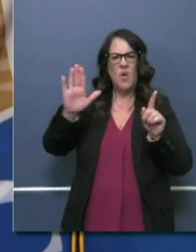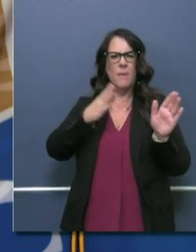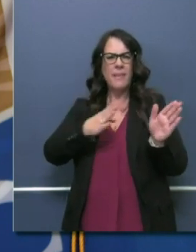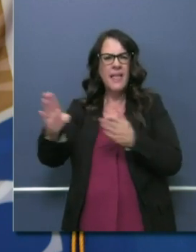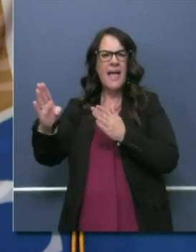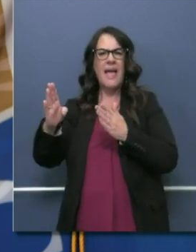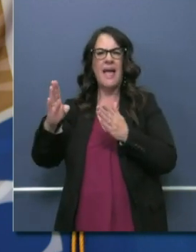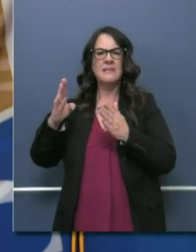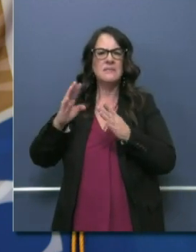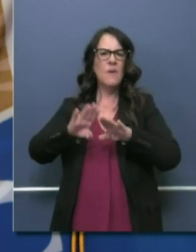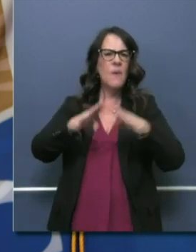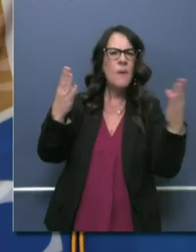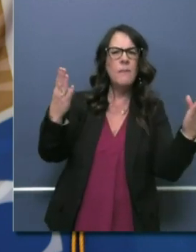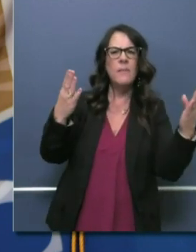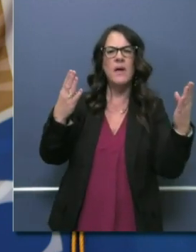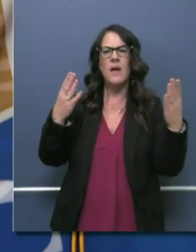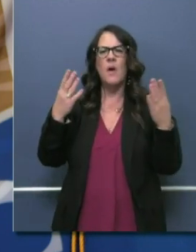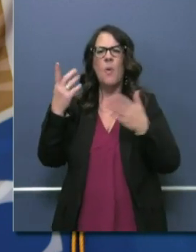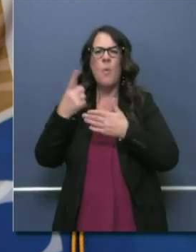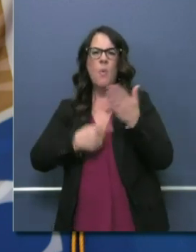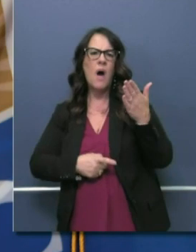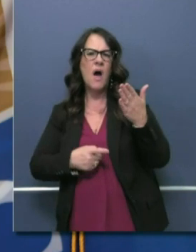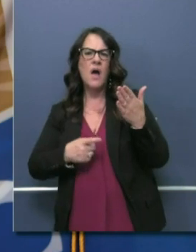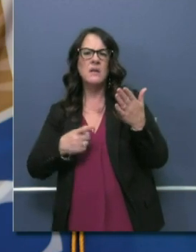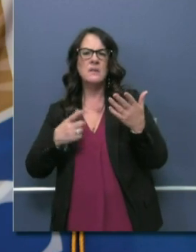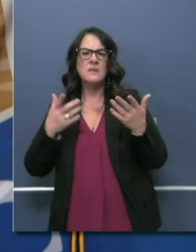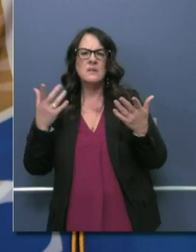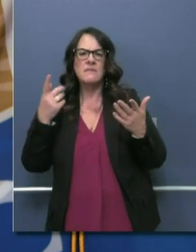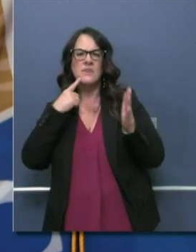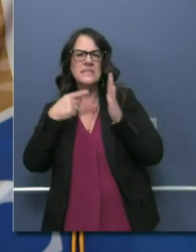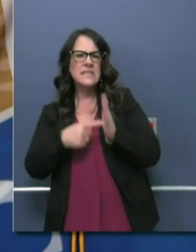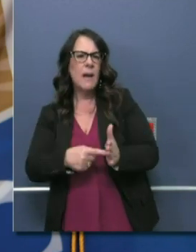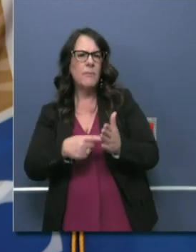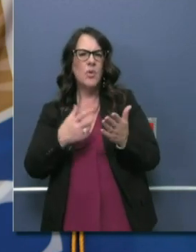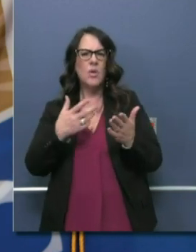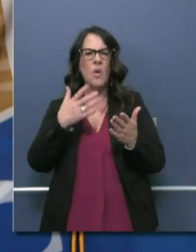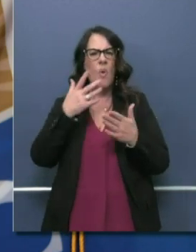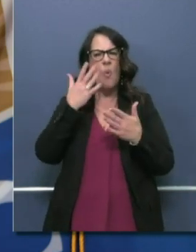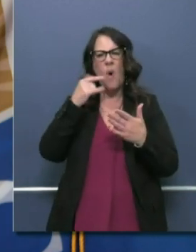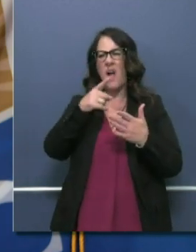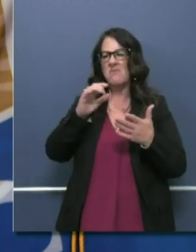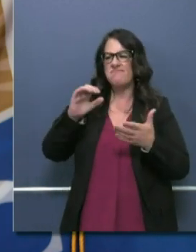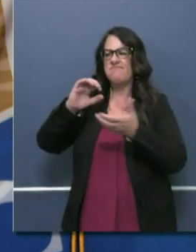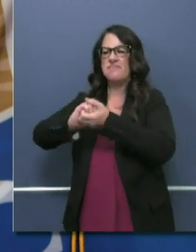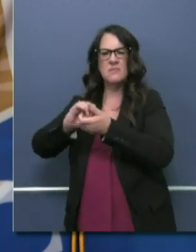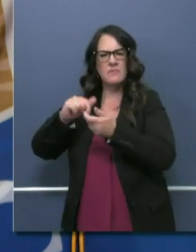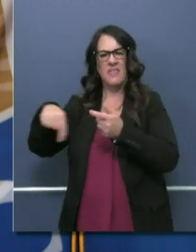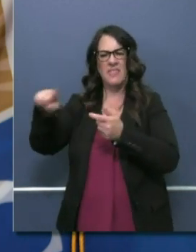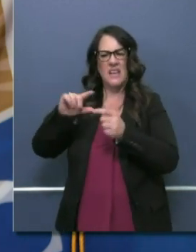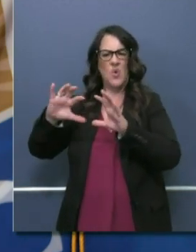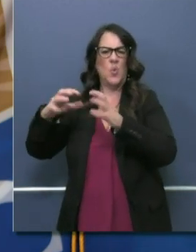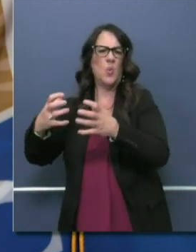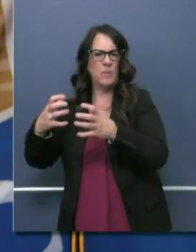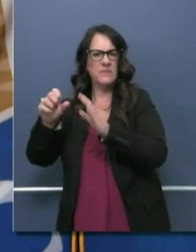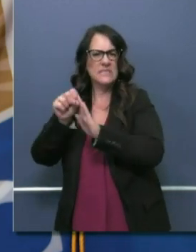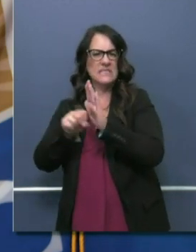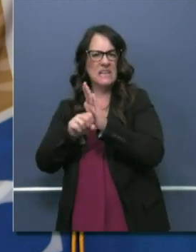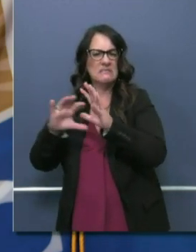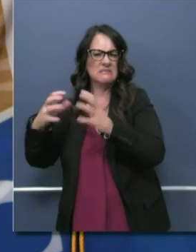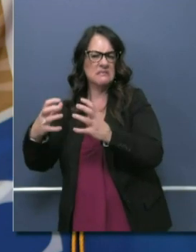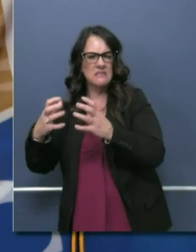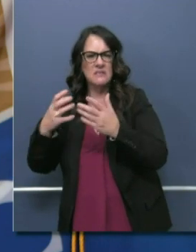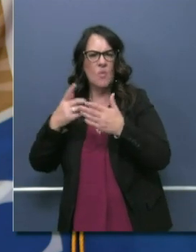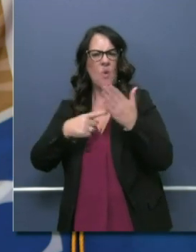sense of, what California is getting in terms of benefits from being part of that group? Well, I love it. Almost a setup